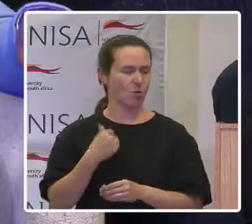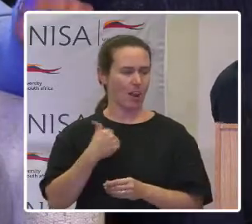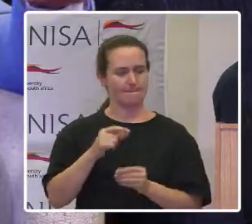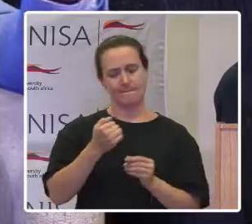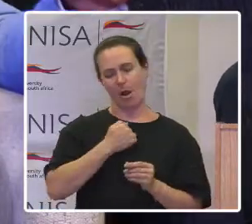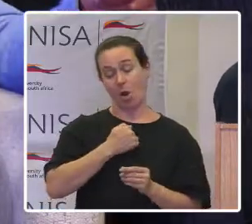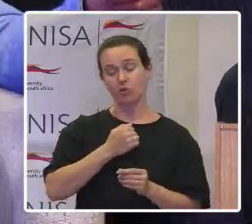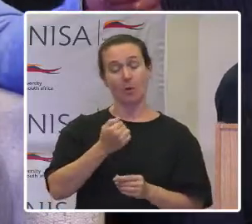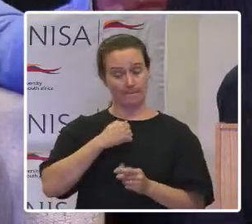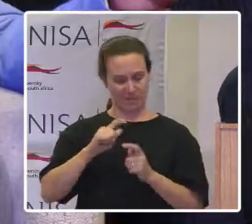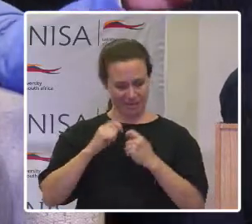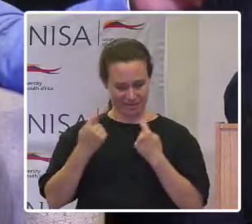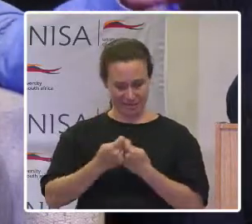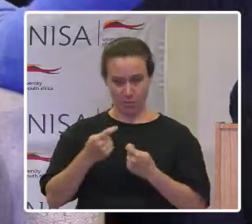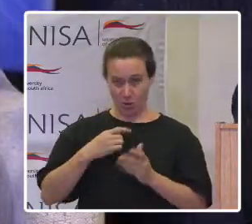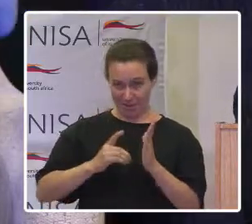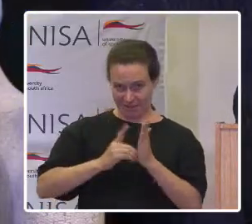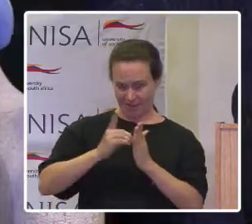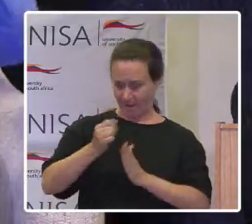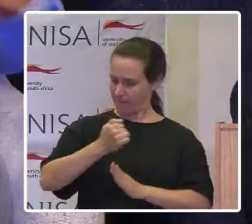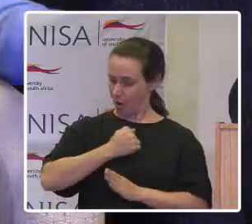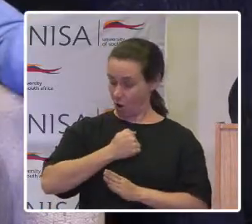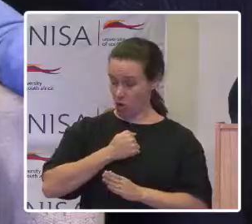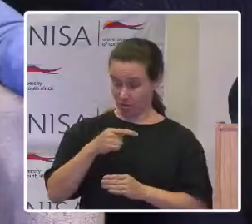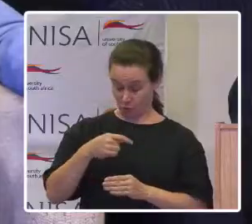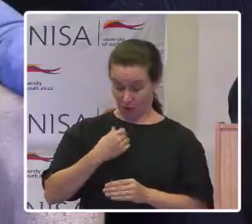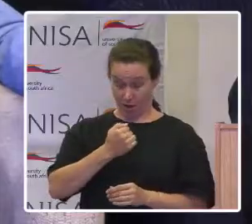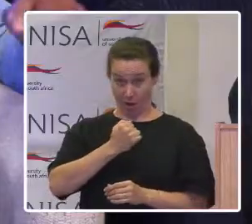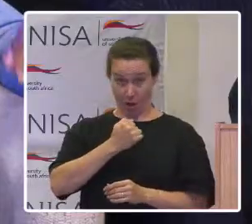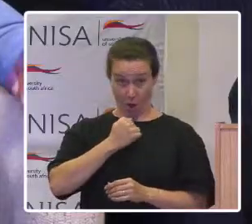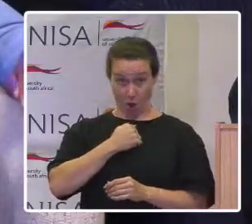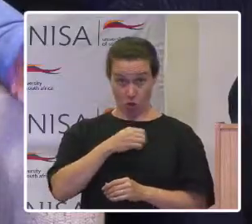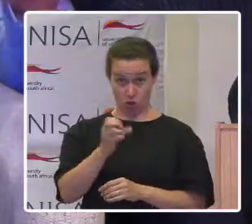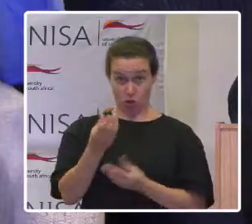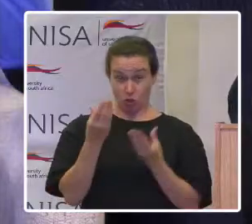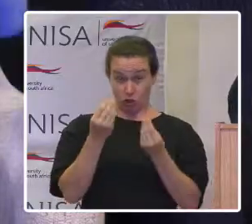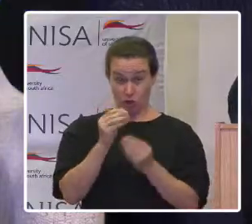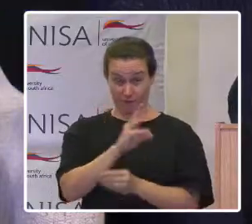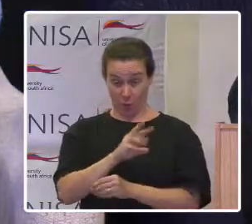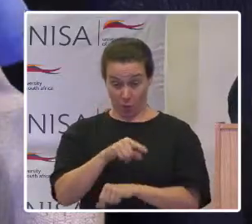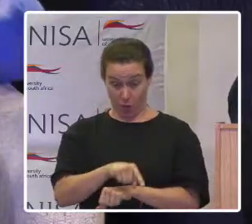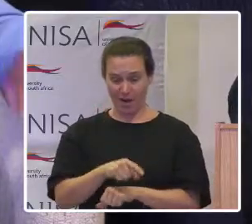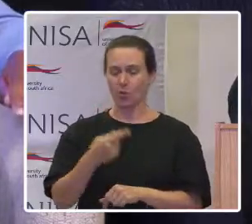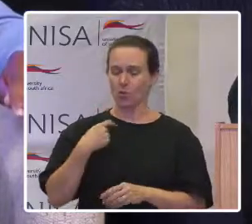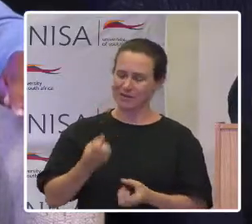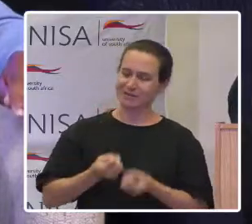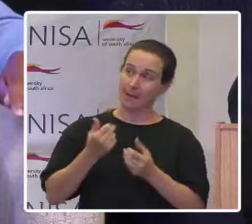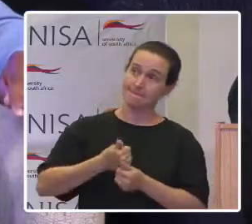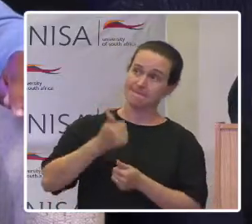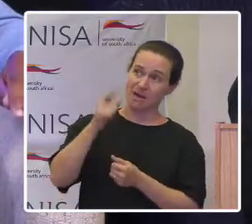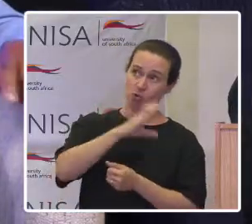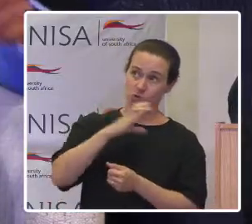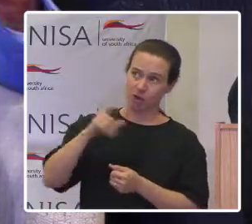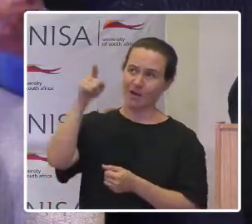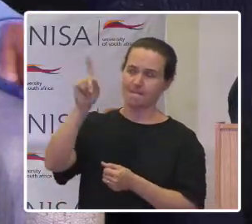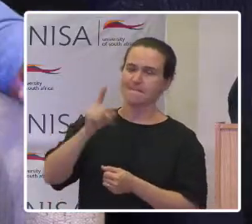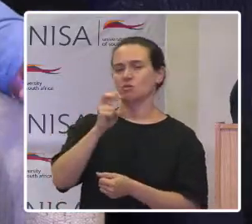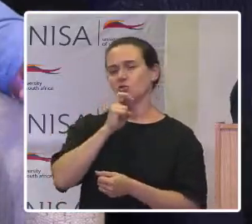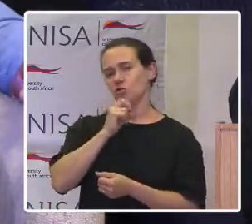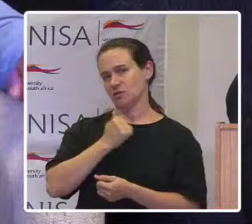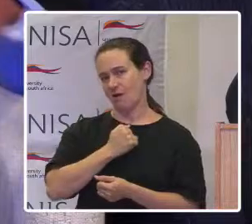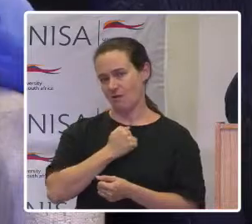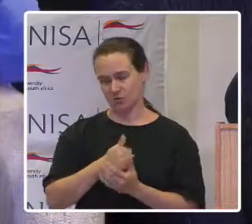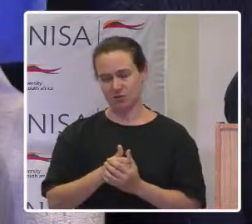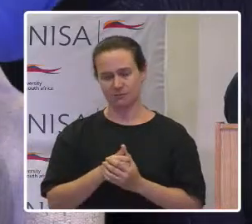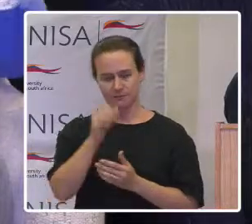it. And we are going to send back that software that must be utilized in China. So, I